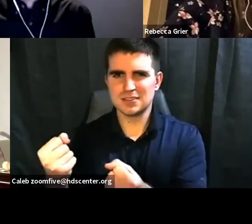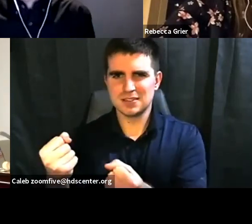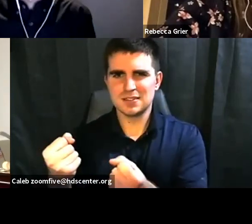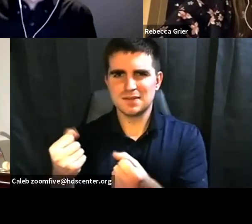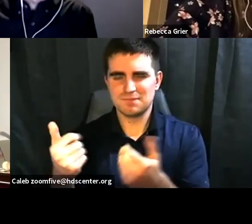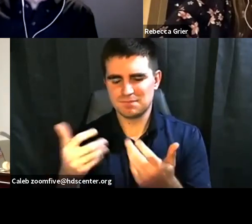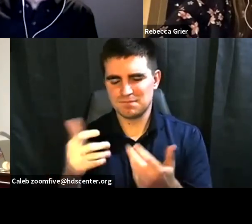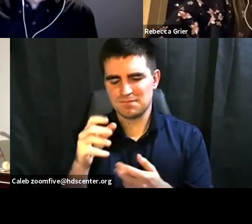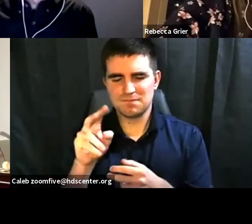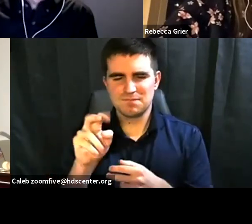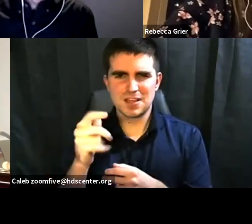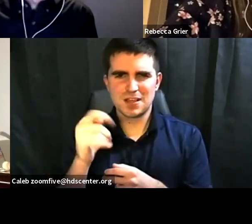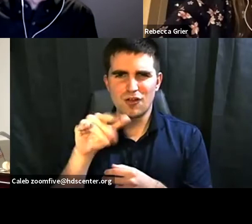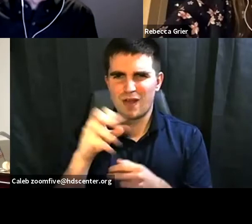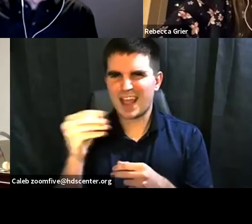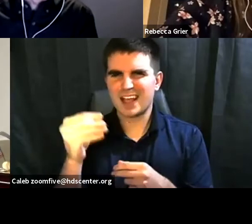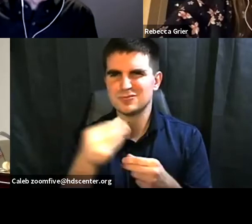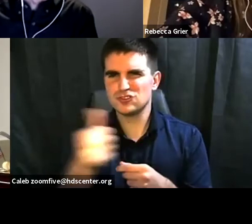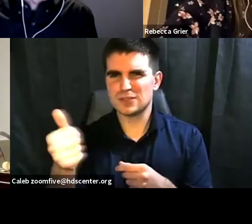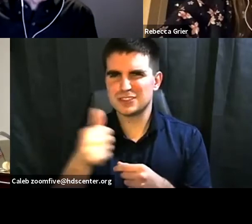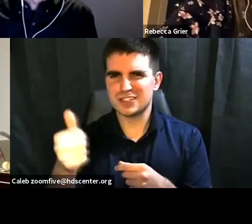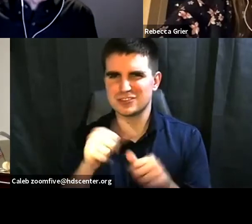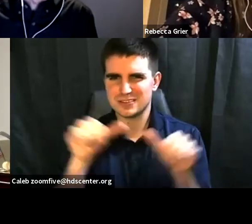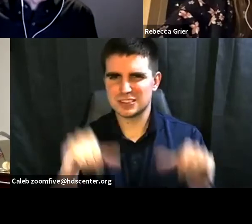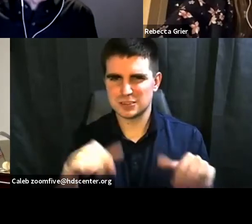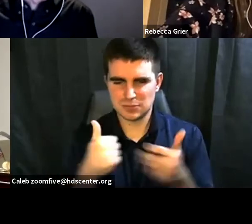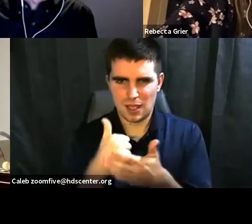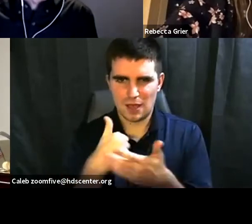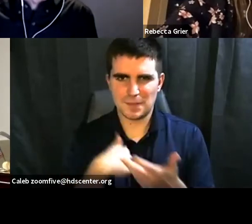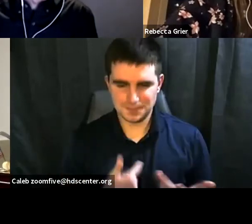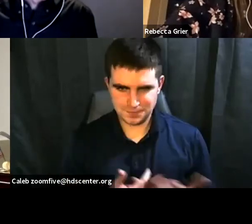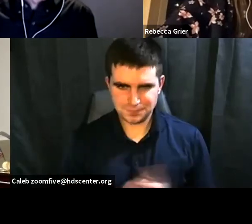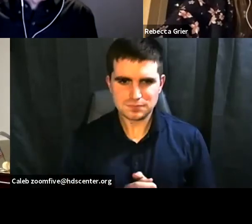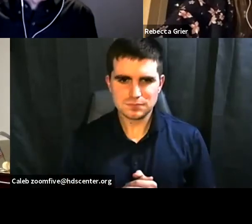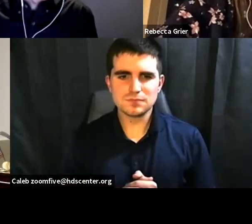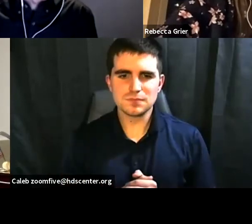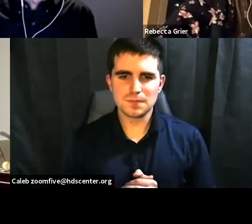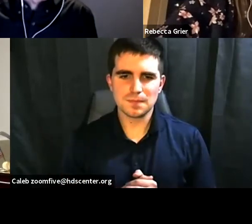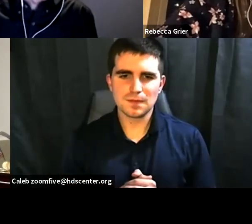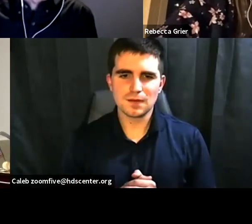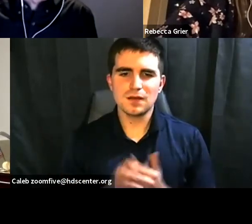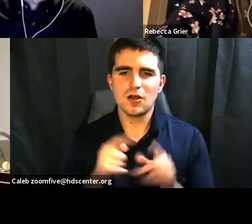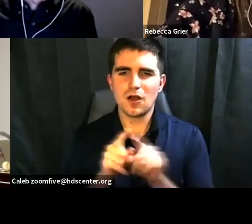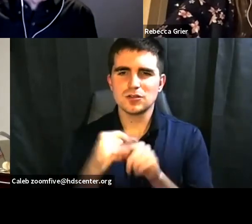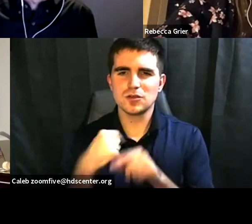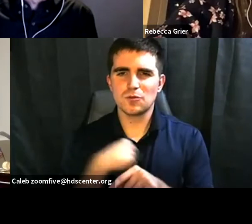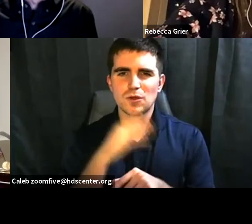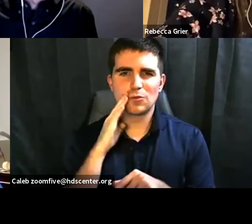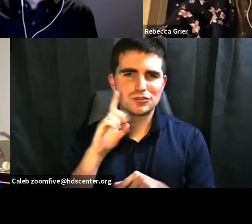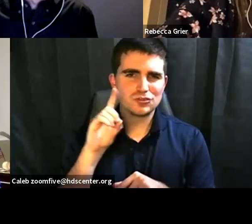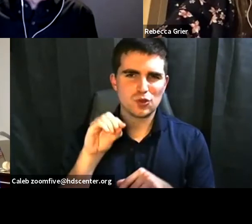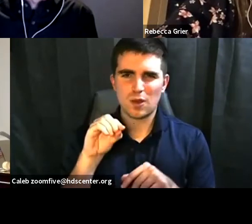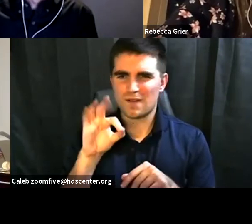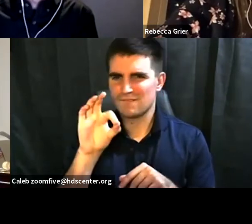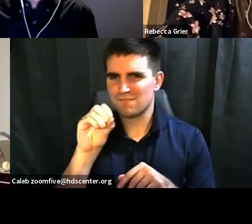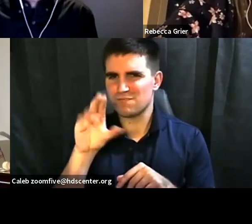that? So there should be, and then in the end, we're also going to do focus groups as